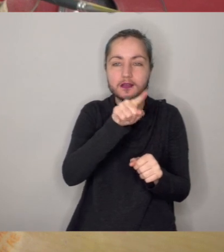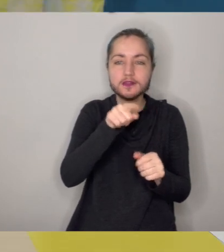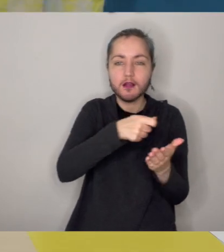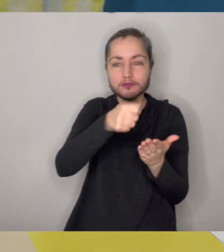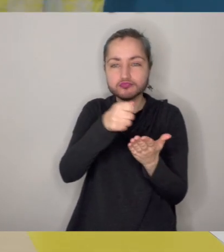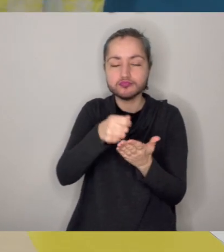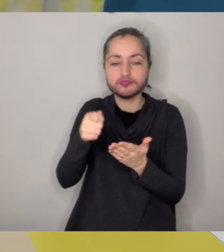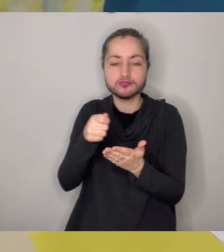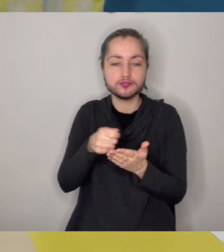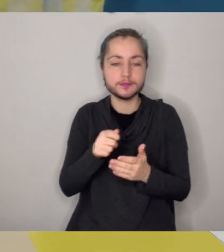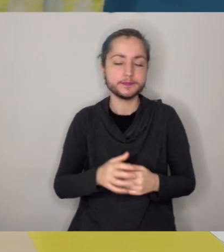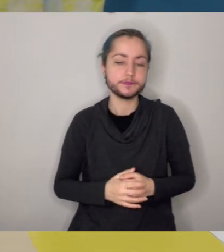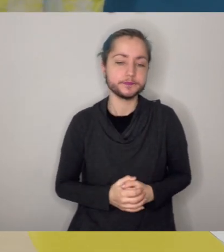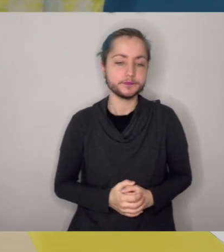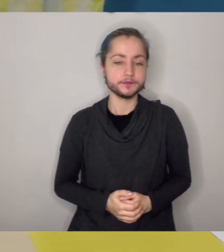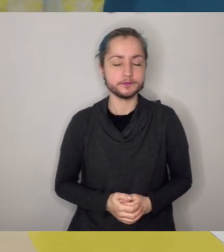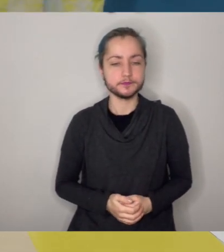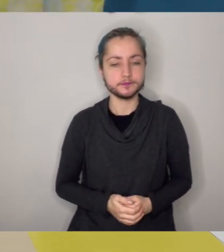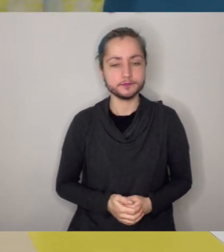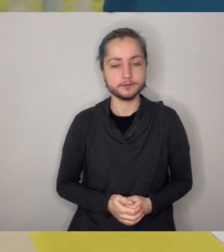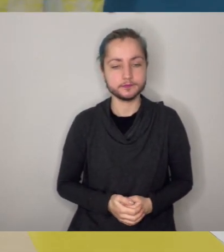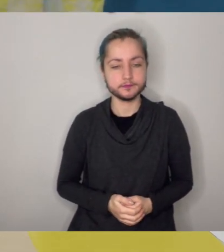Rub the back.